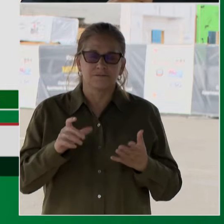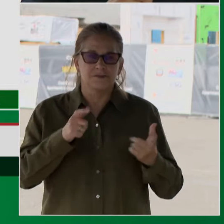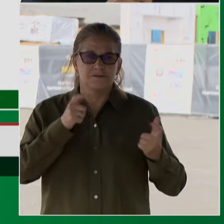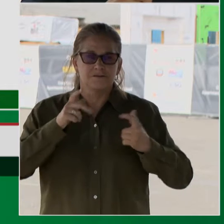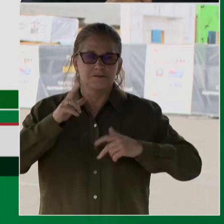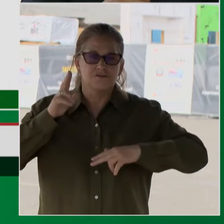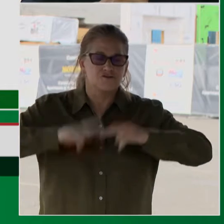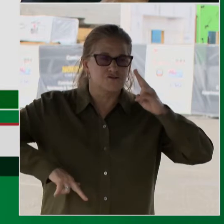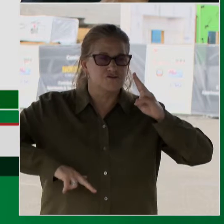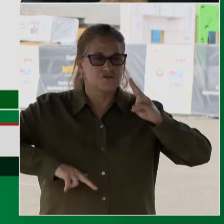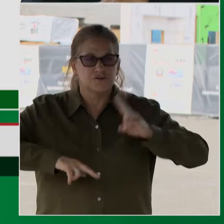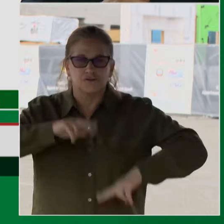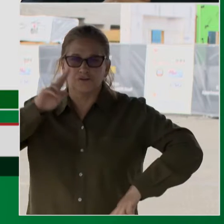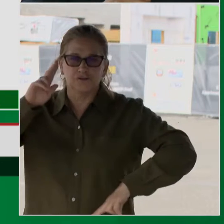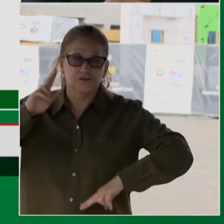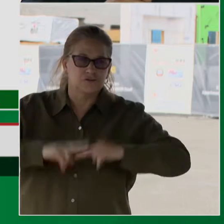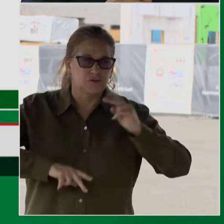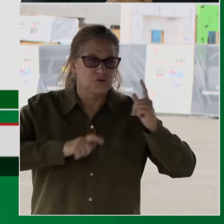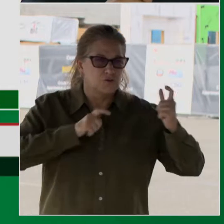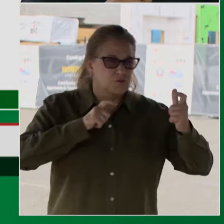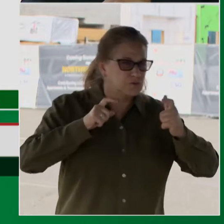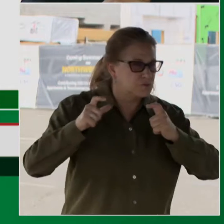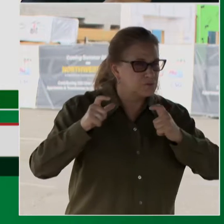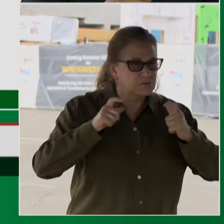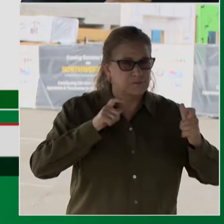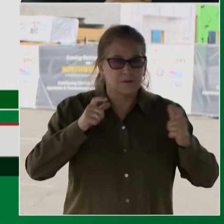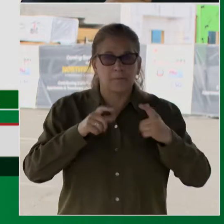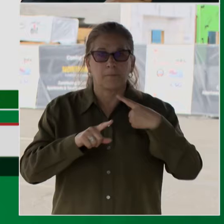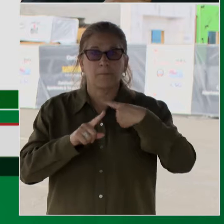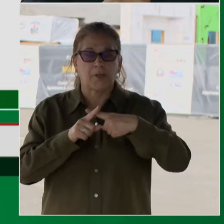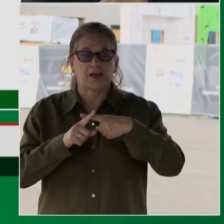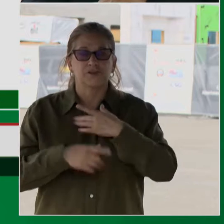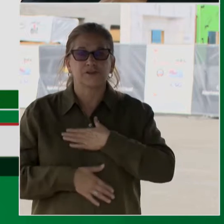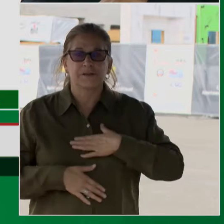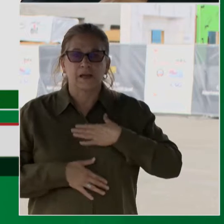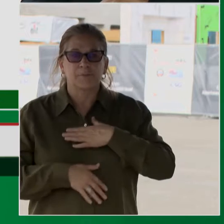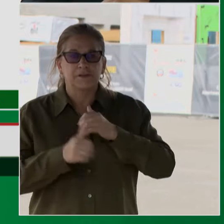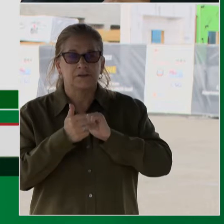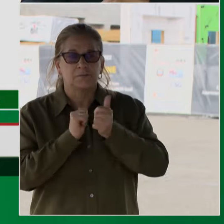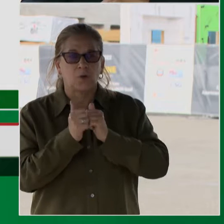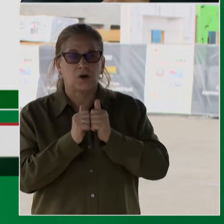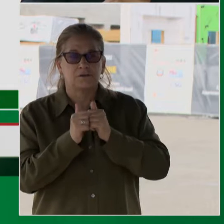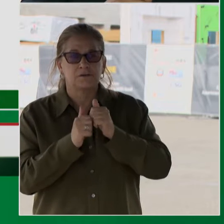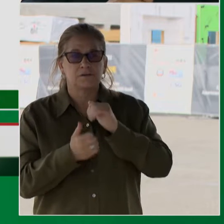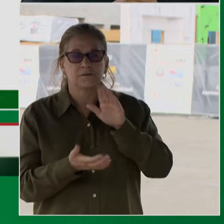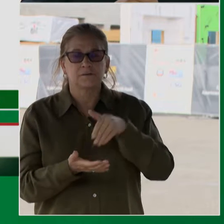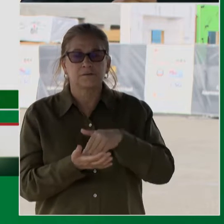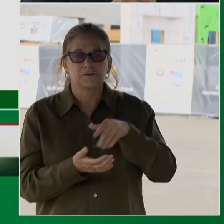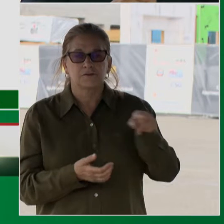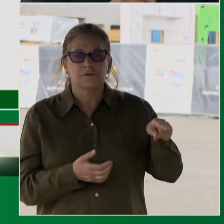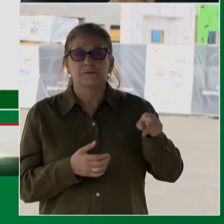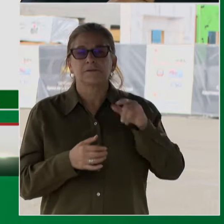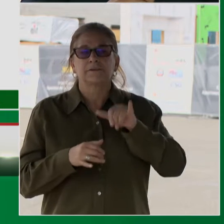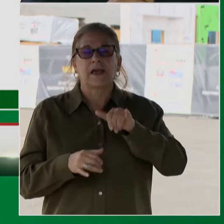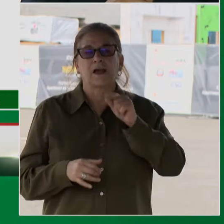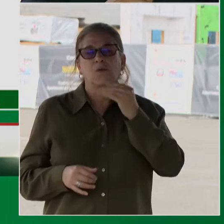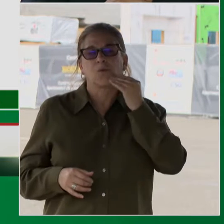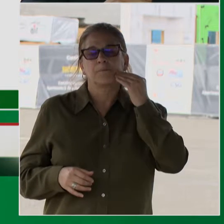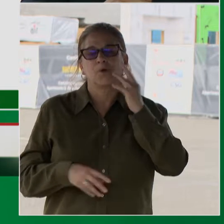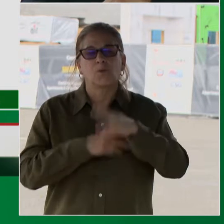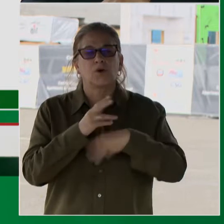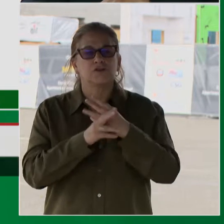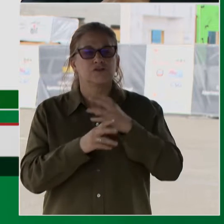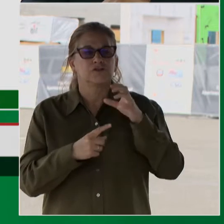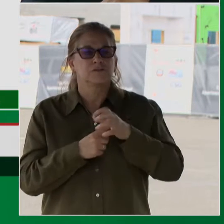Bowser invested in the entertainment and sports arena, which is the home to the world champion Washington Mystics. And we have completed